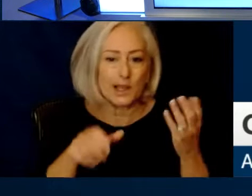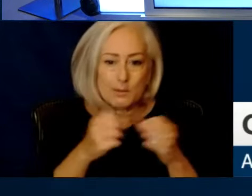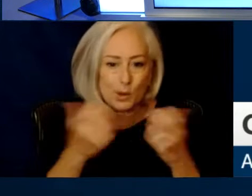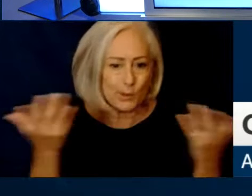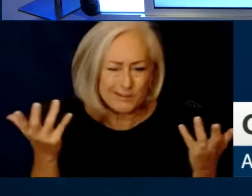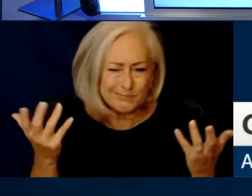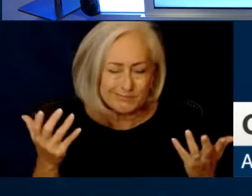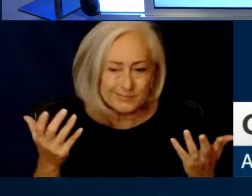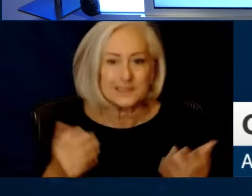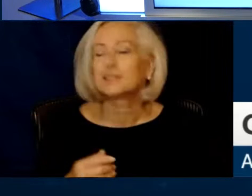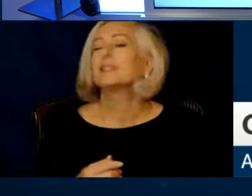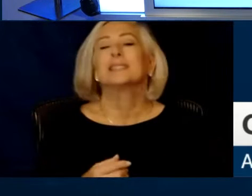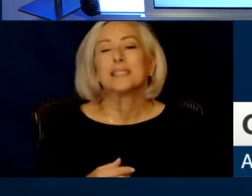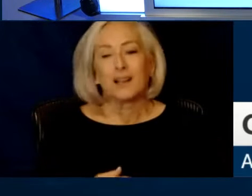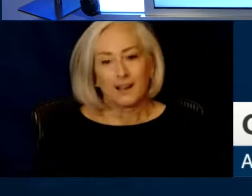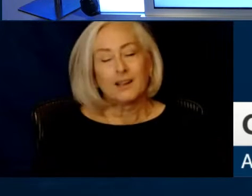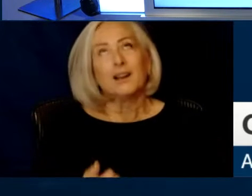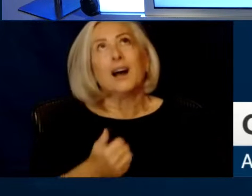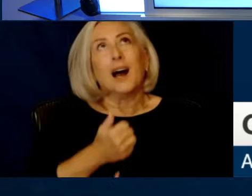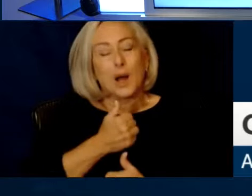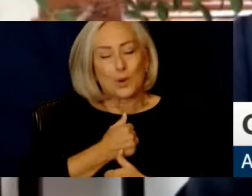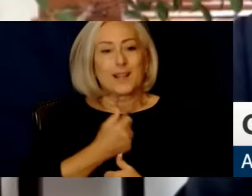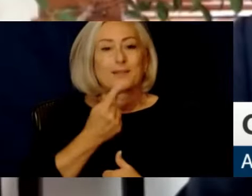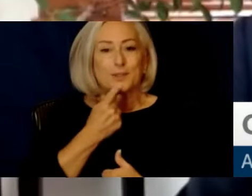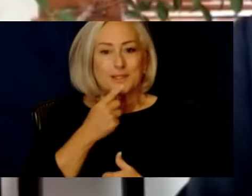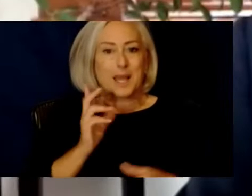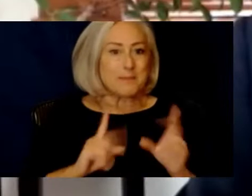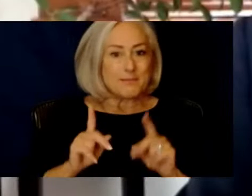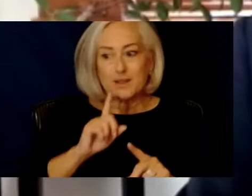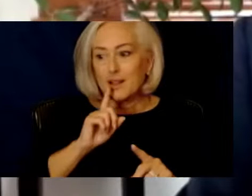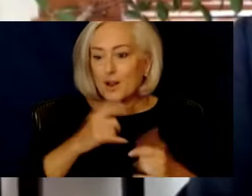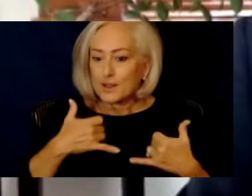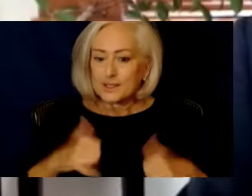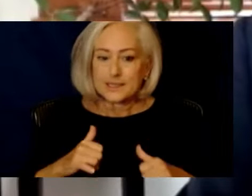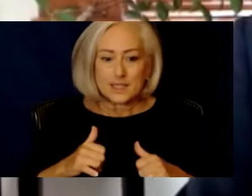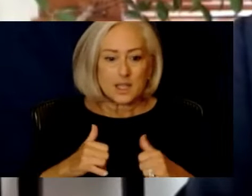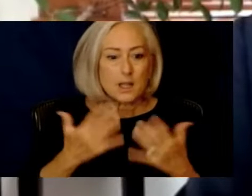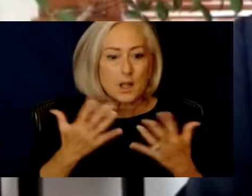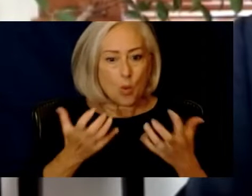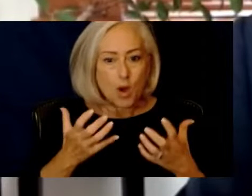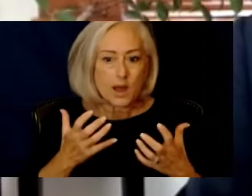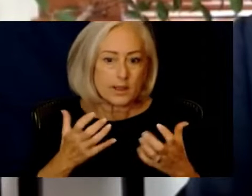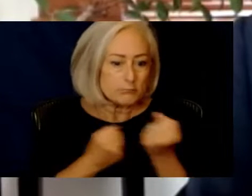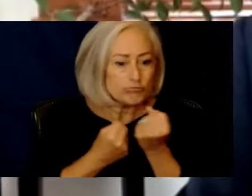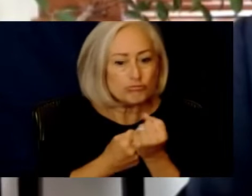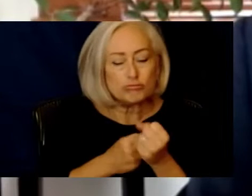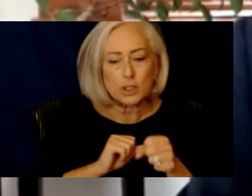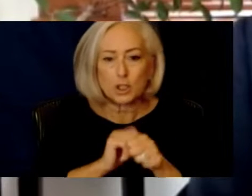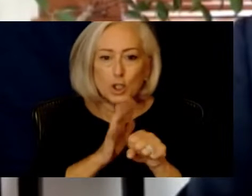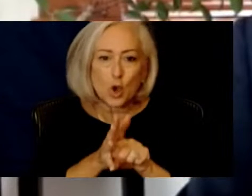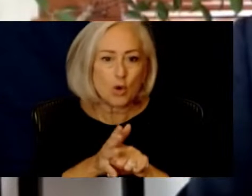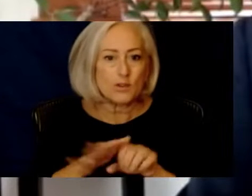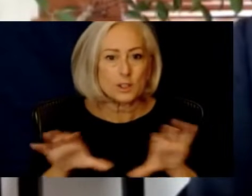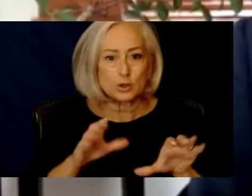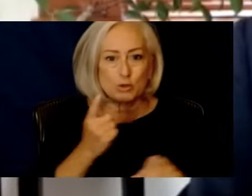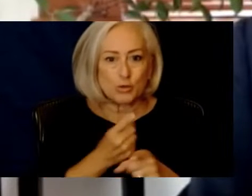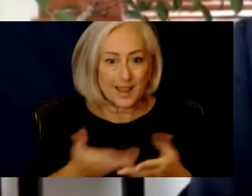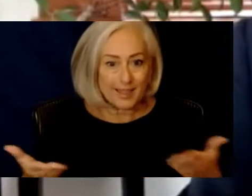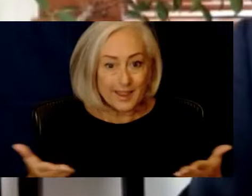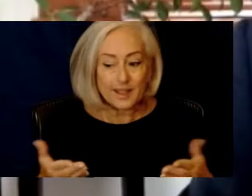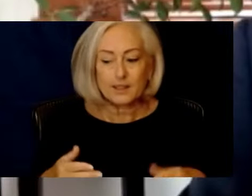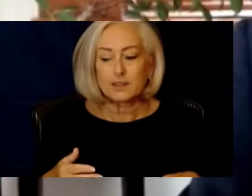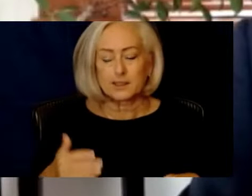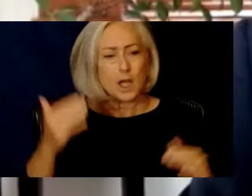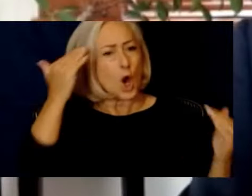Oh, wow. I'd love to say that people are still fired up about COVID. I wouldn't say they're exactly fired up. There is an awareness,